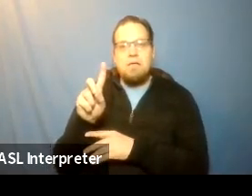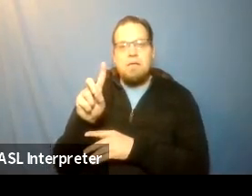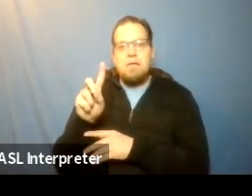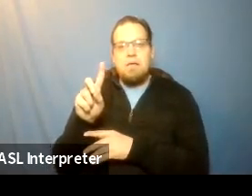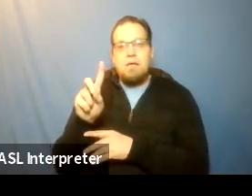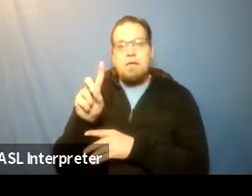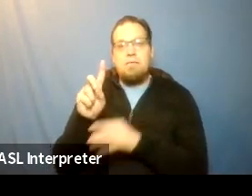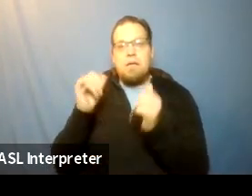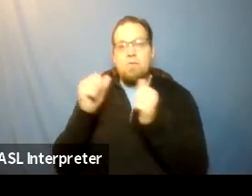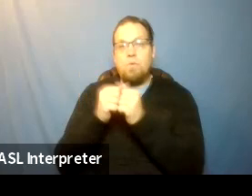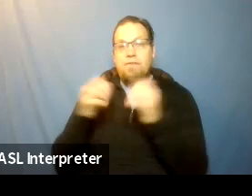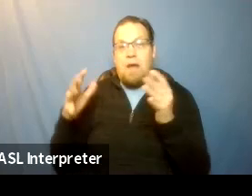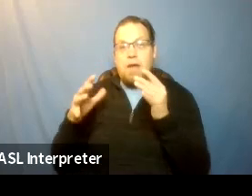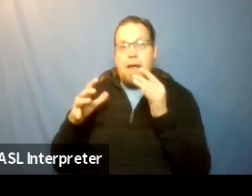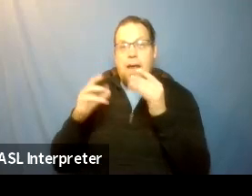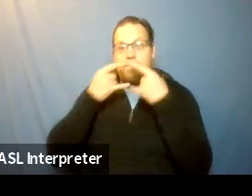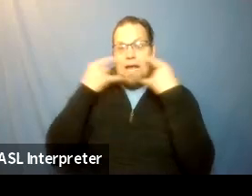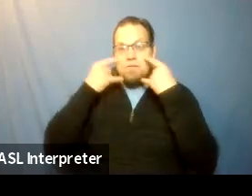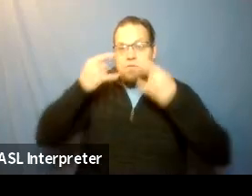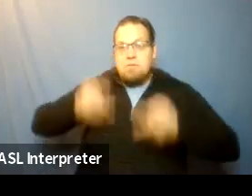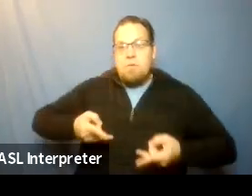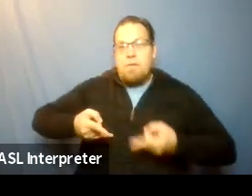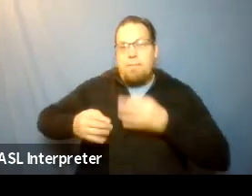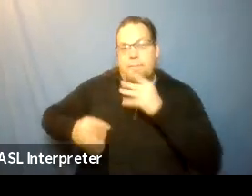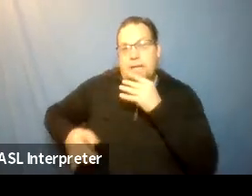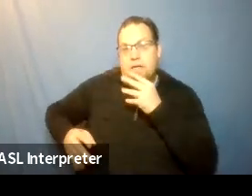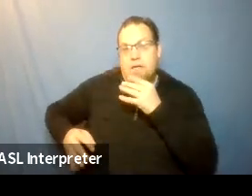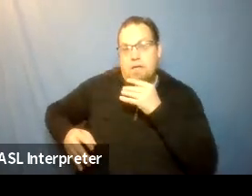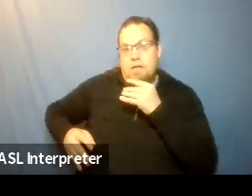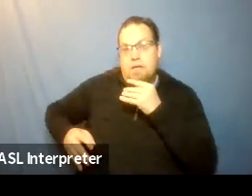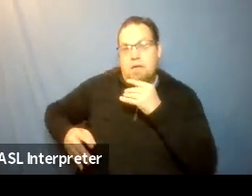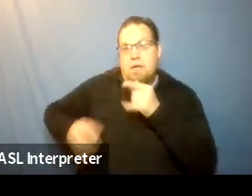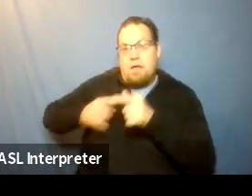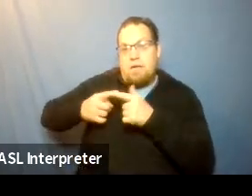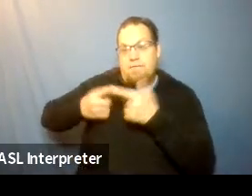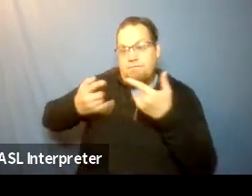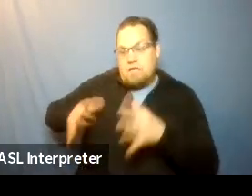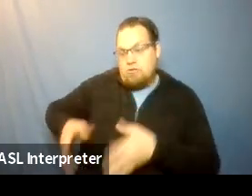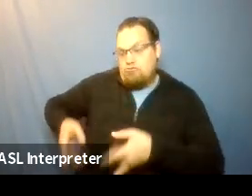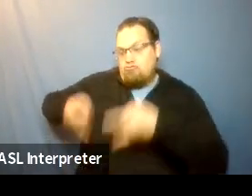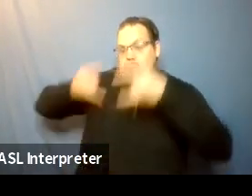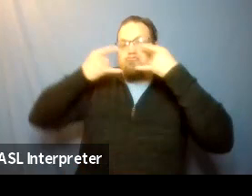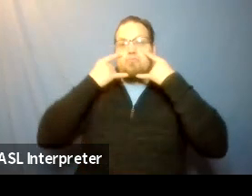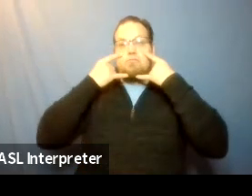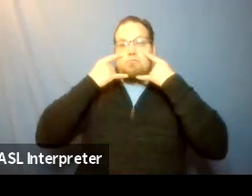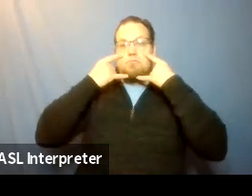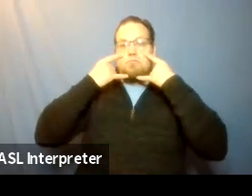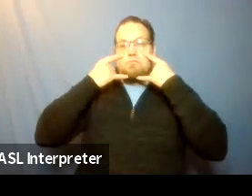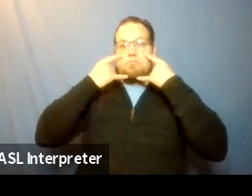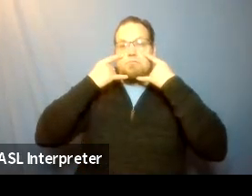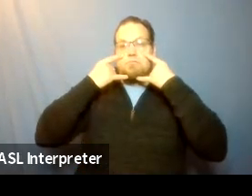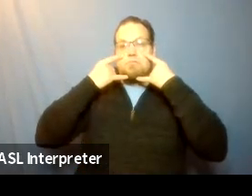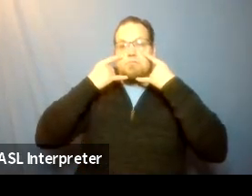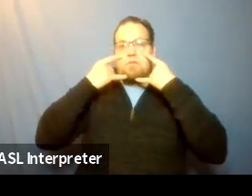play without a mask while they're playing, right? Yes, and then when their piece is over, they go right to masking. And again, there has to be at least